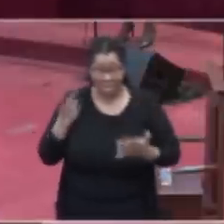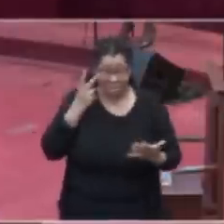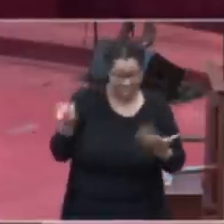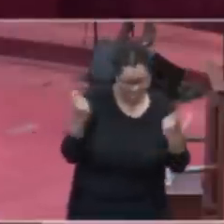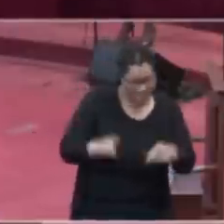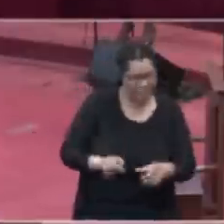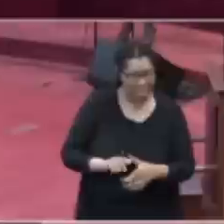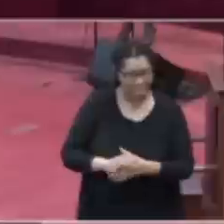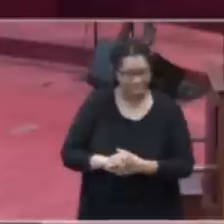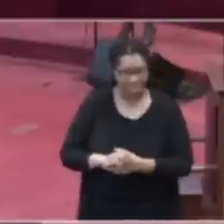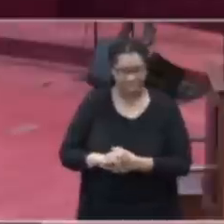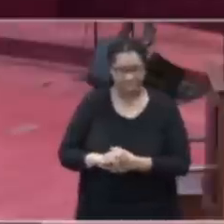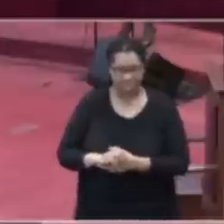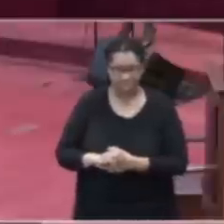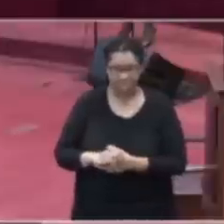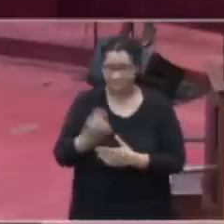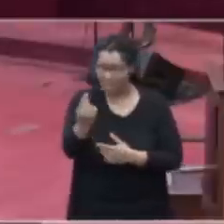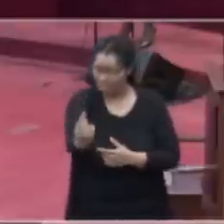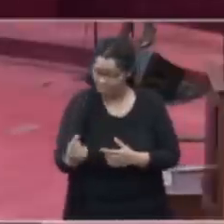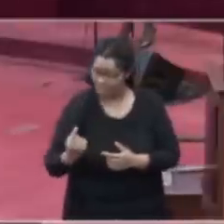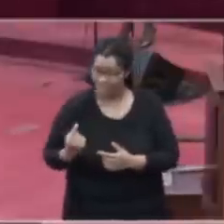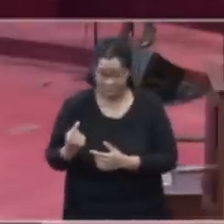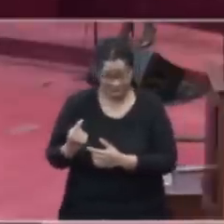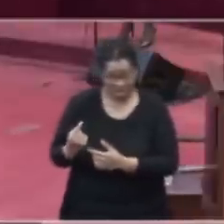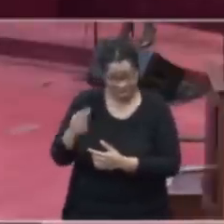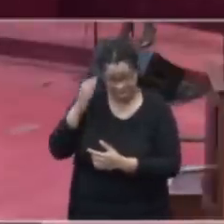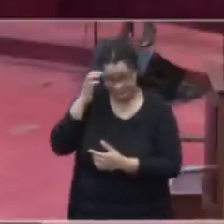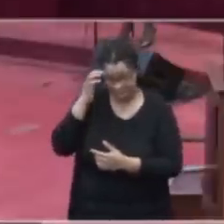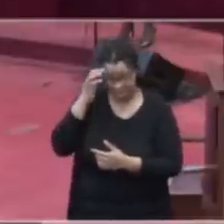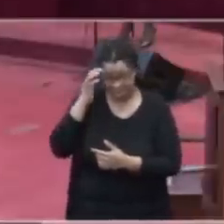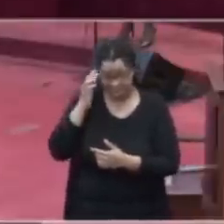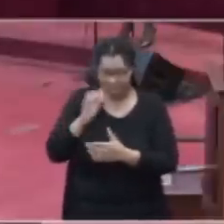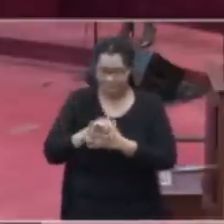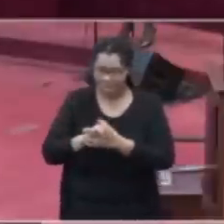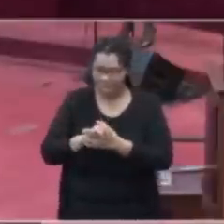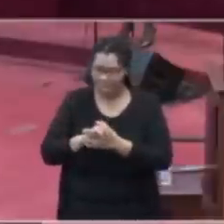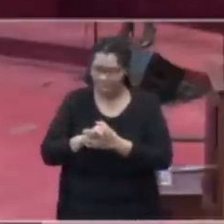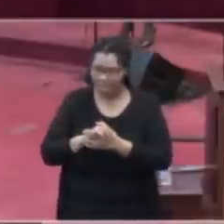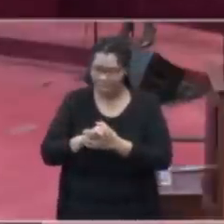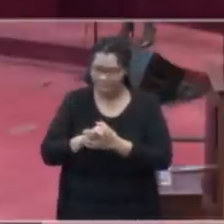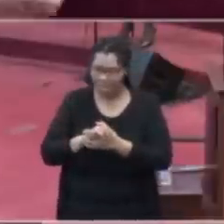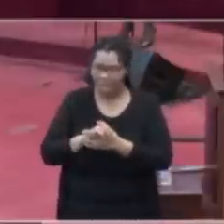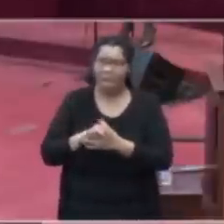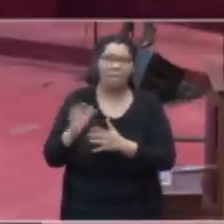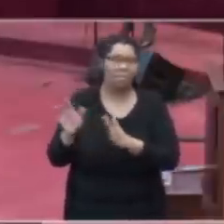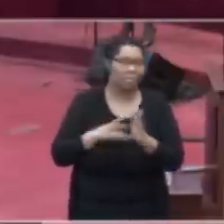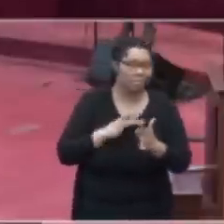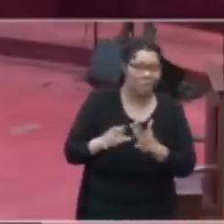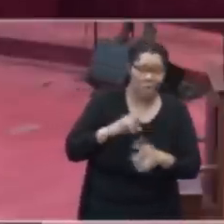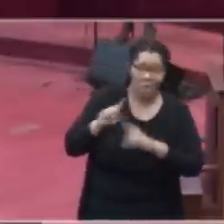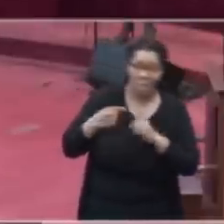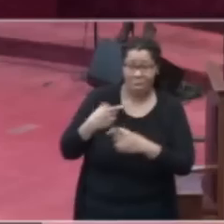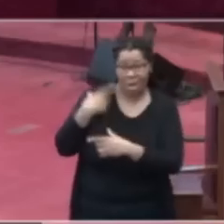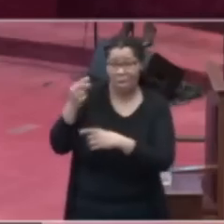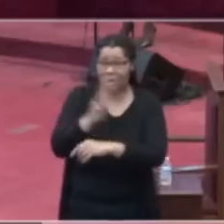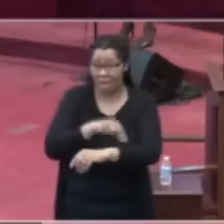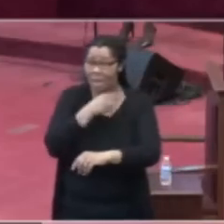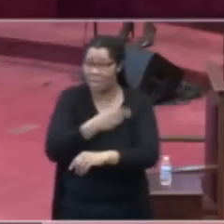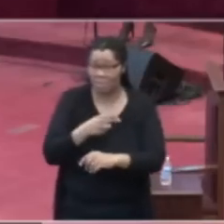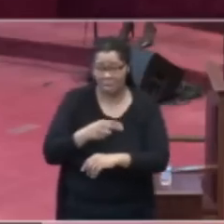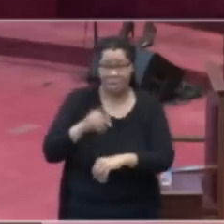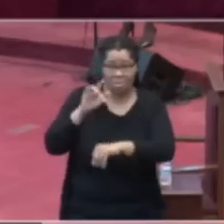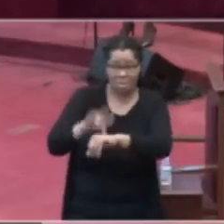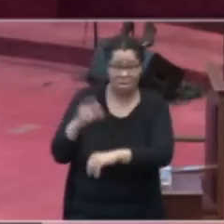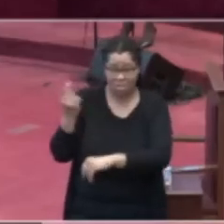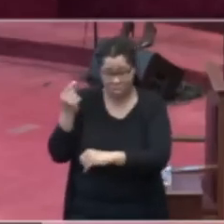him walk up in Allegheny General Hospital, and when I laid my hands on the sick, I've